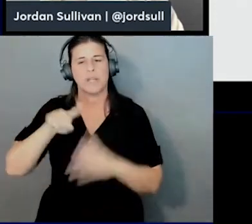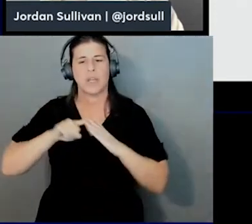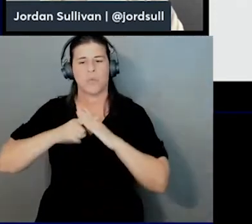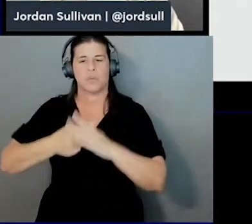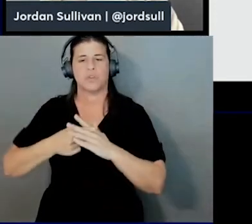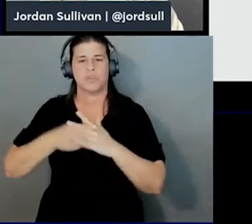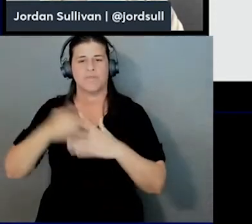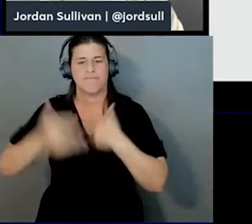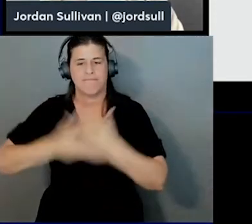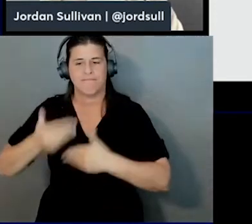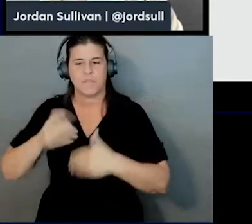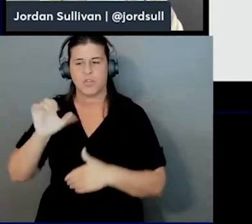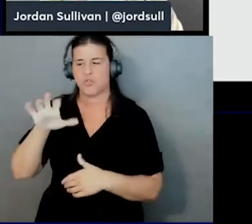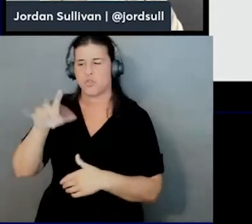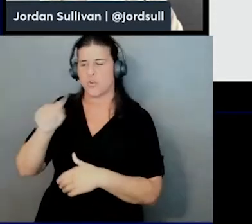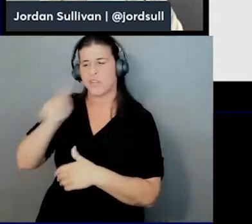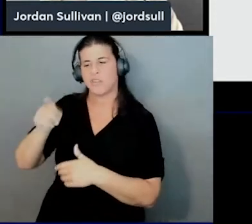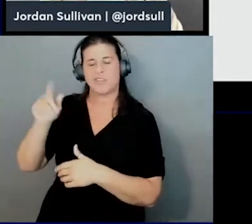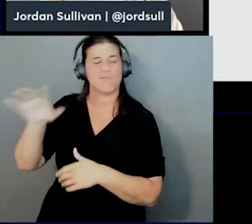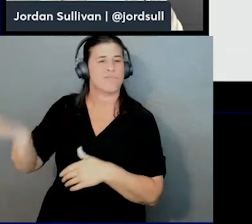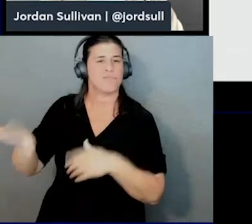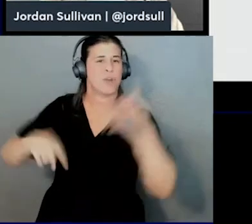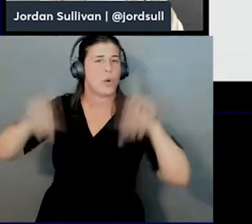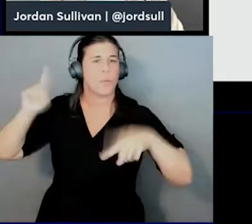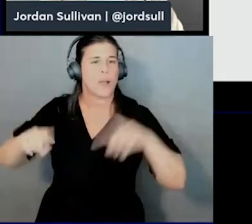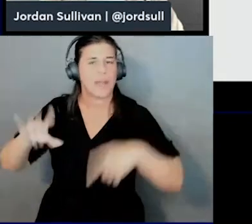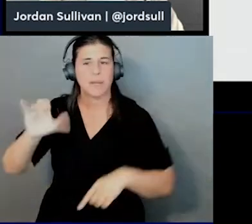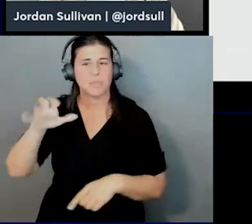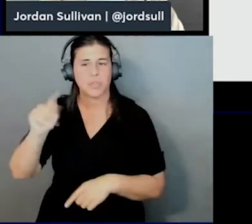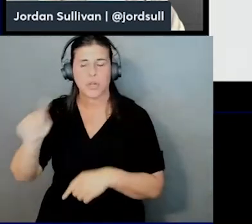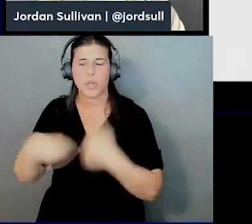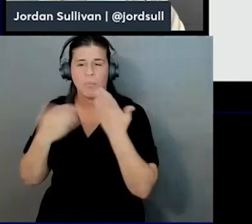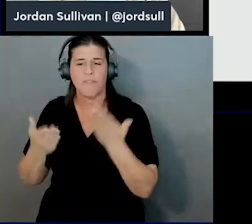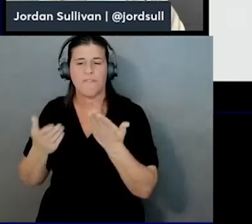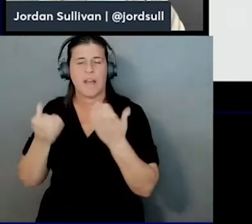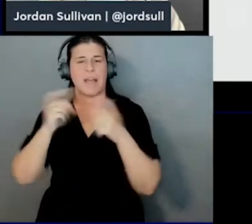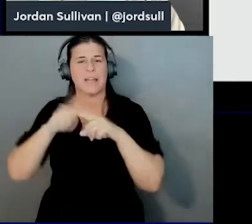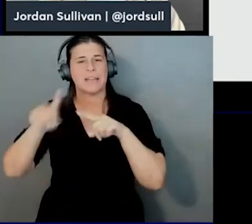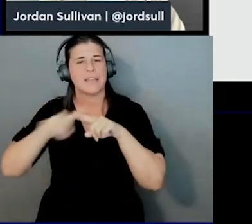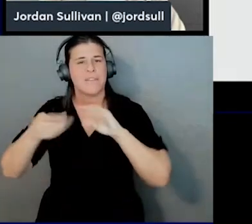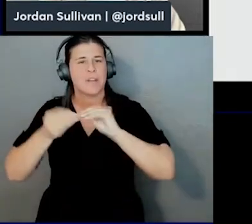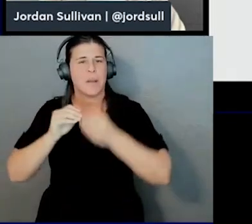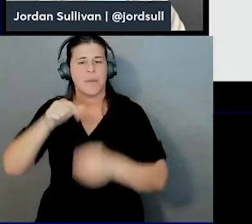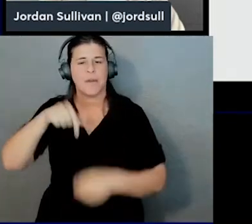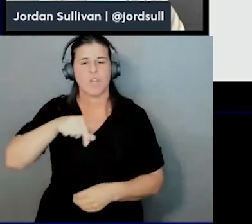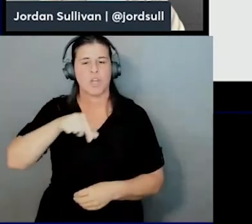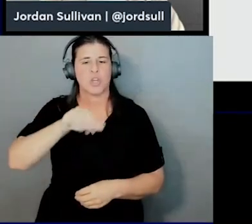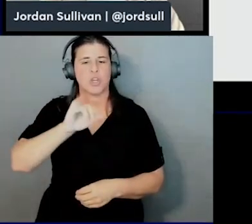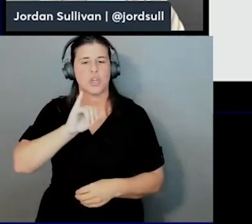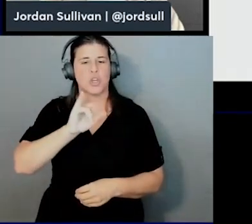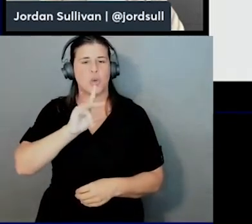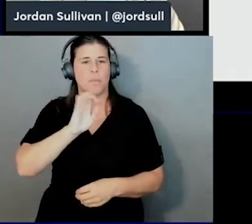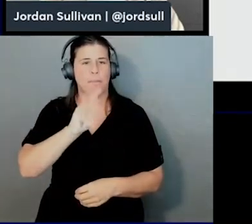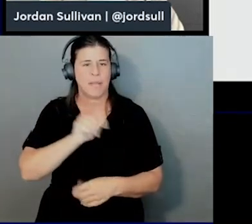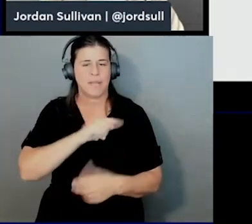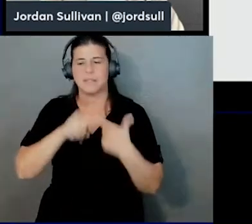circuit, just a random circuit with the you provided a number of qubits and the depth of the circuit and some seed of generation, and etc.